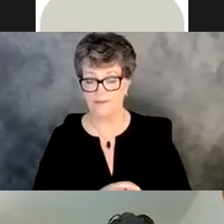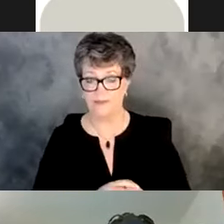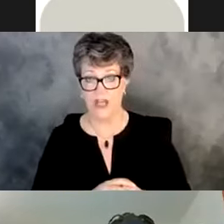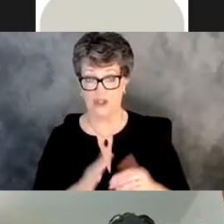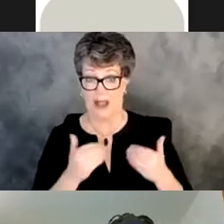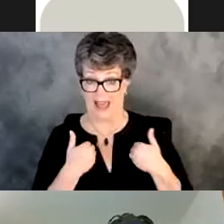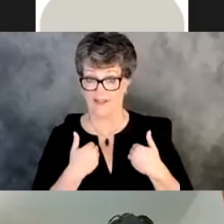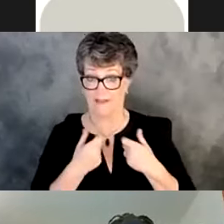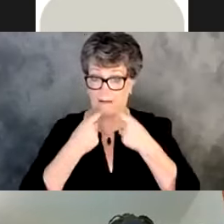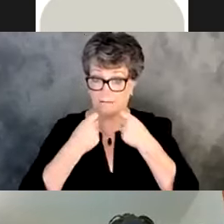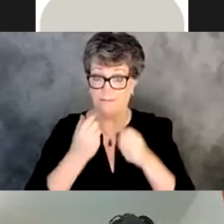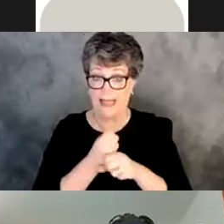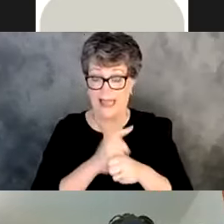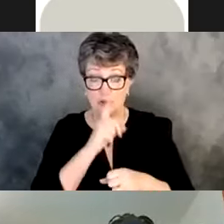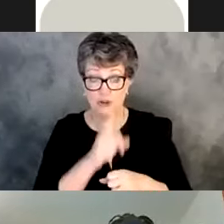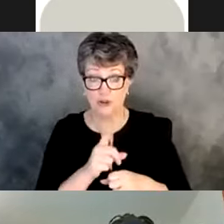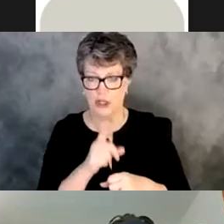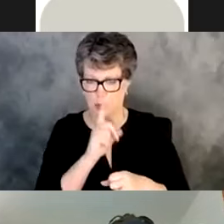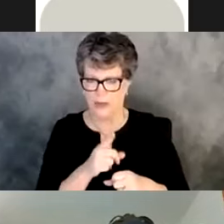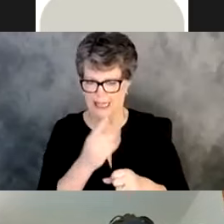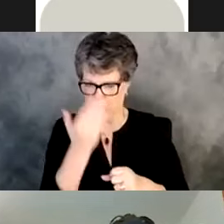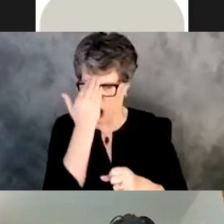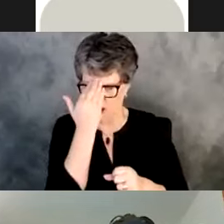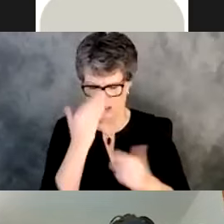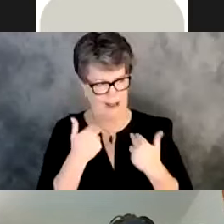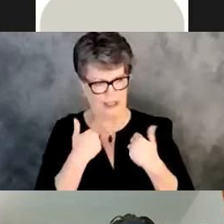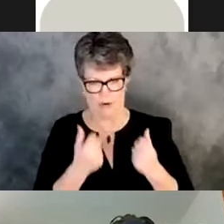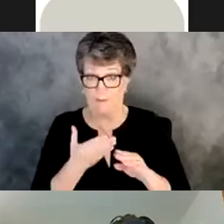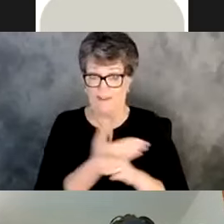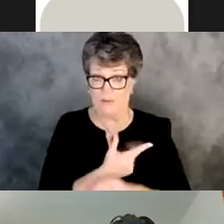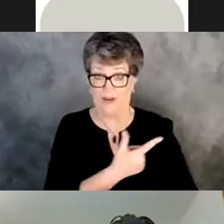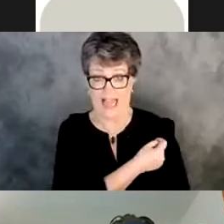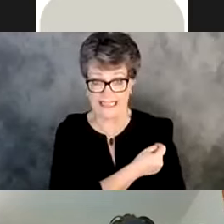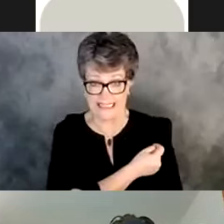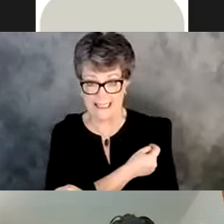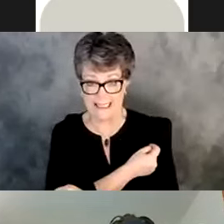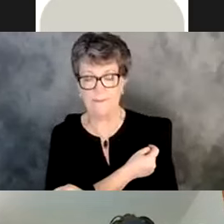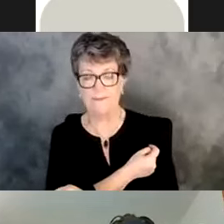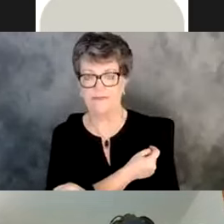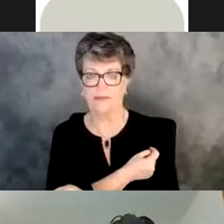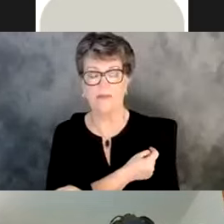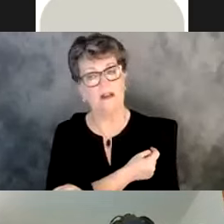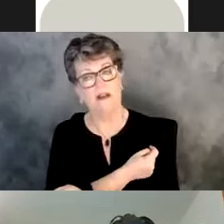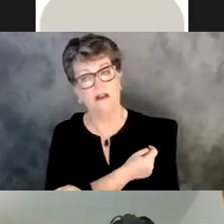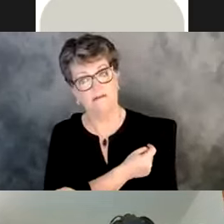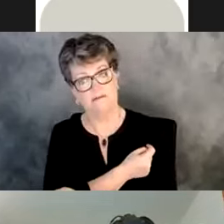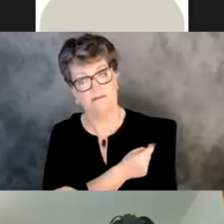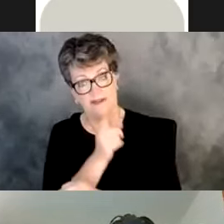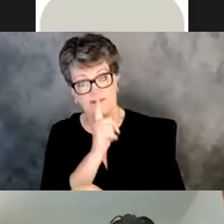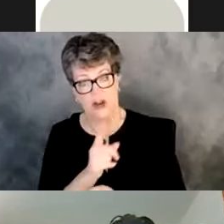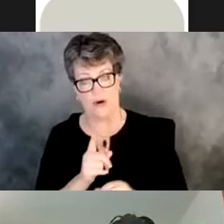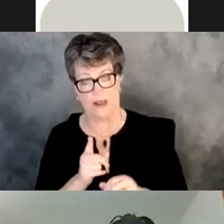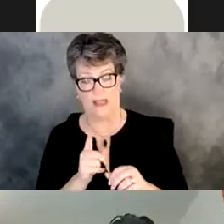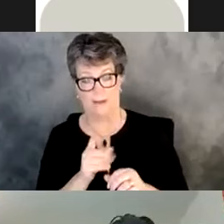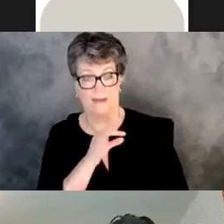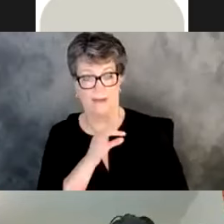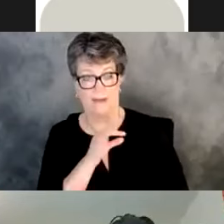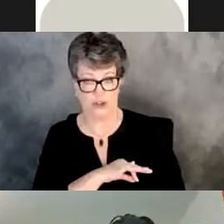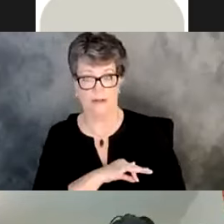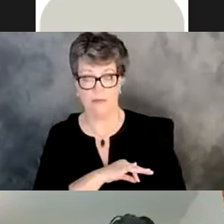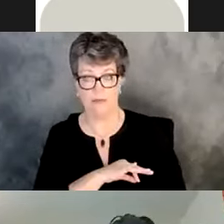board, making sure that you're really conscious about your health before you take the vaccine has been very